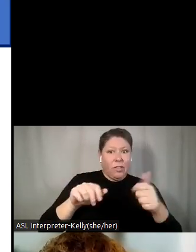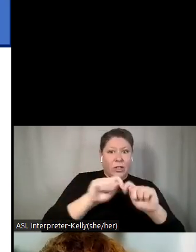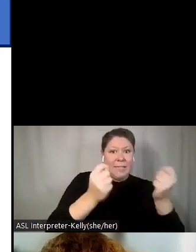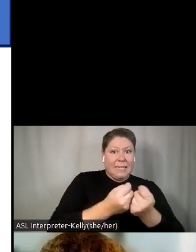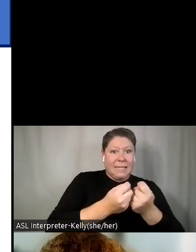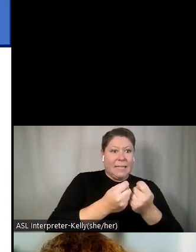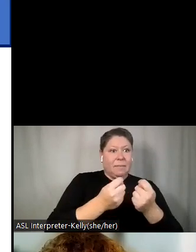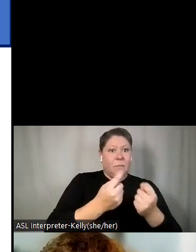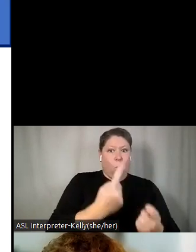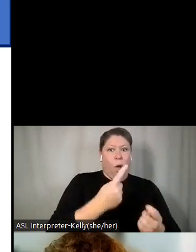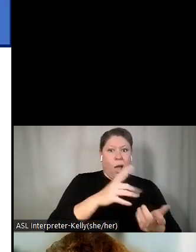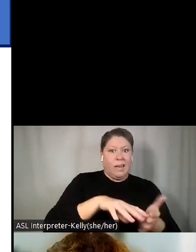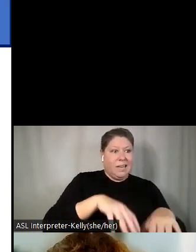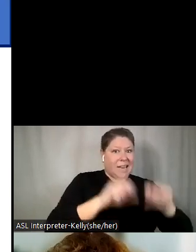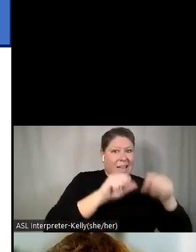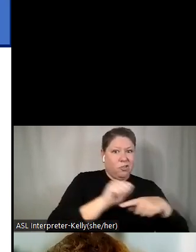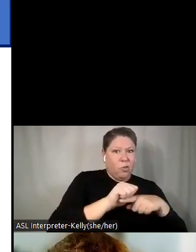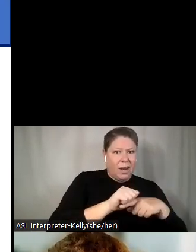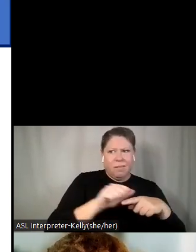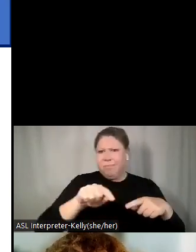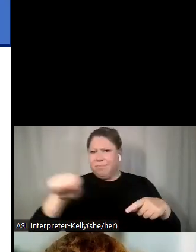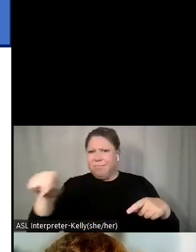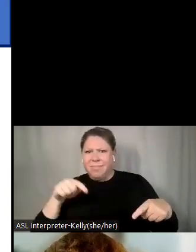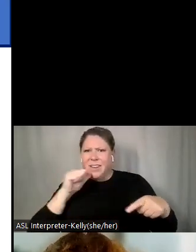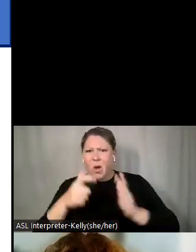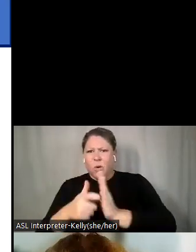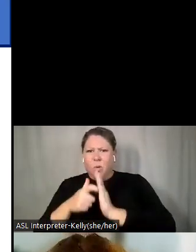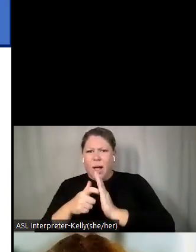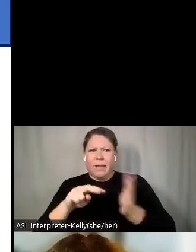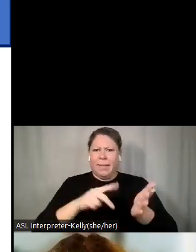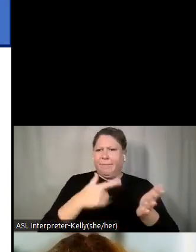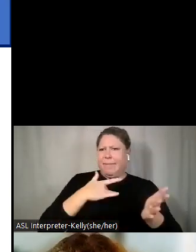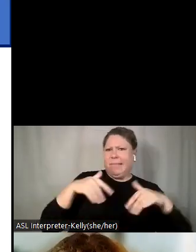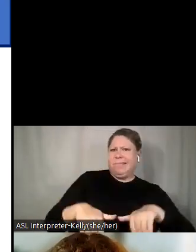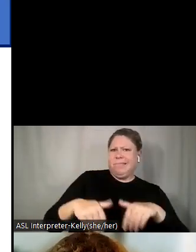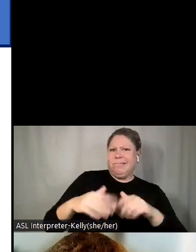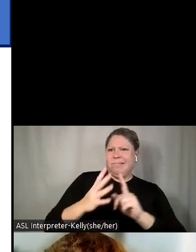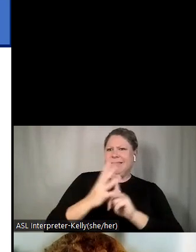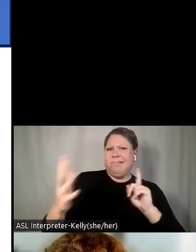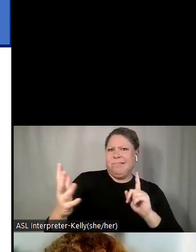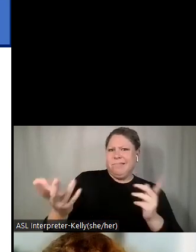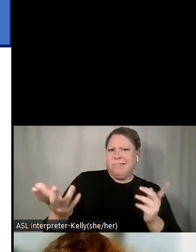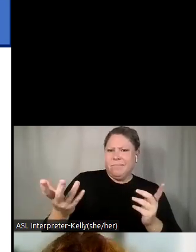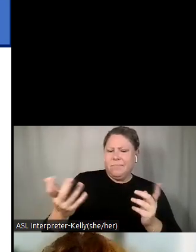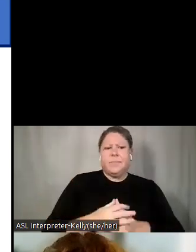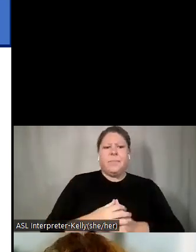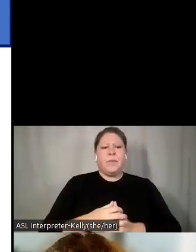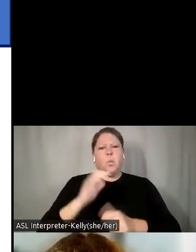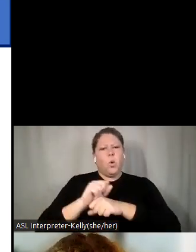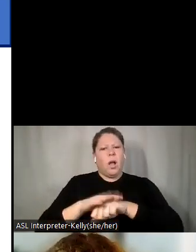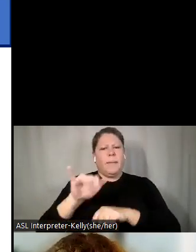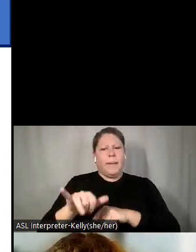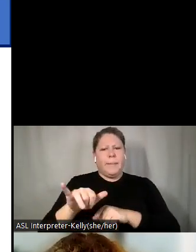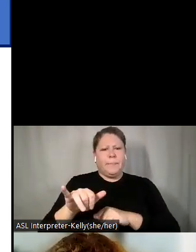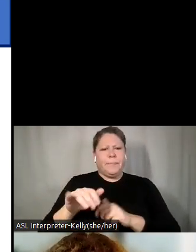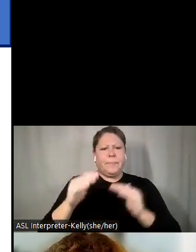educated with them in some cases. So we're looking at that too. Virtual environment changes. We've talked about some of these other things, as